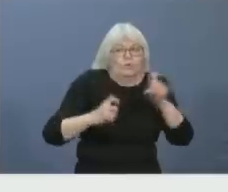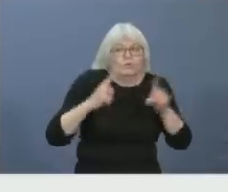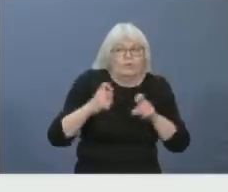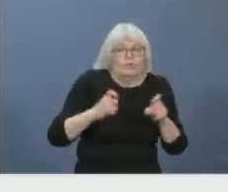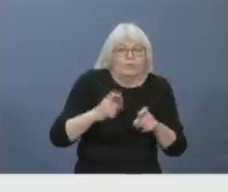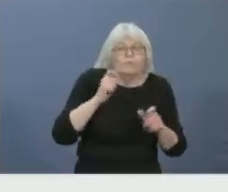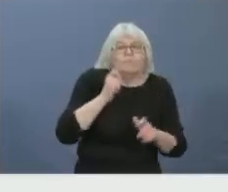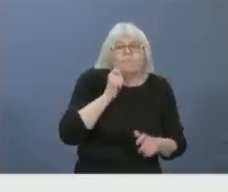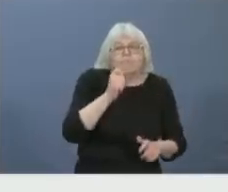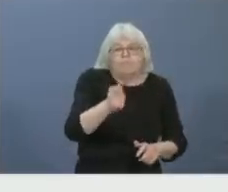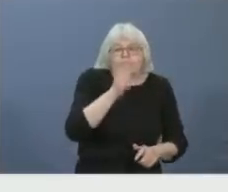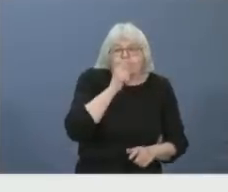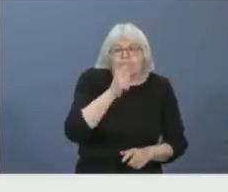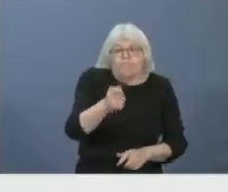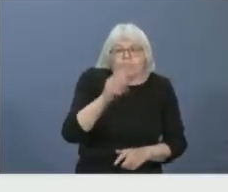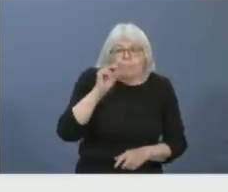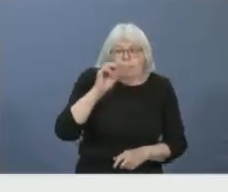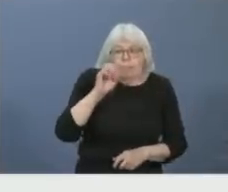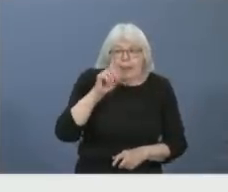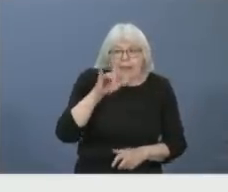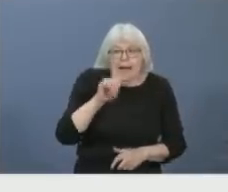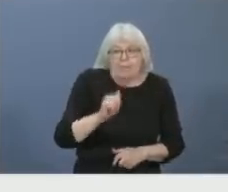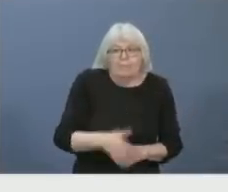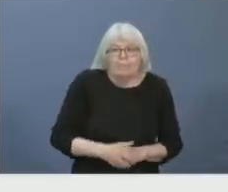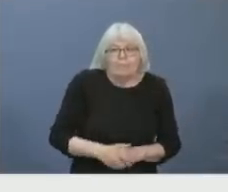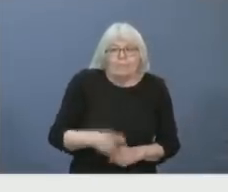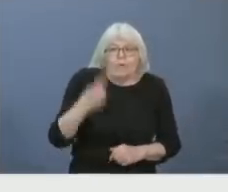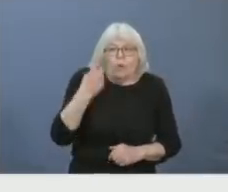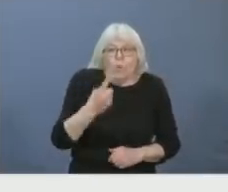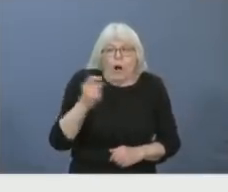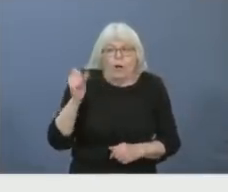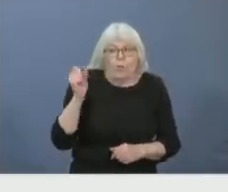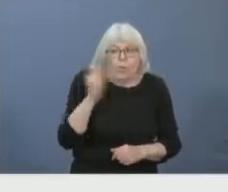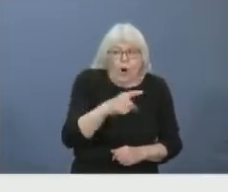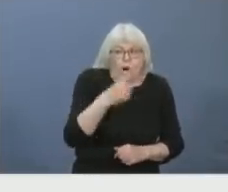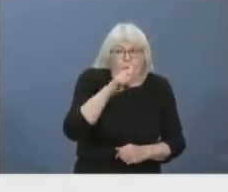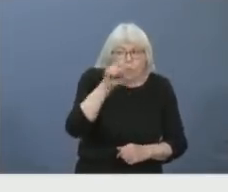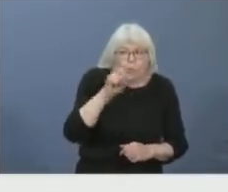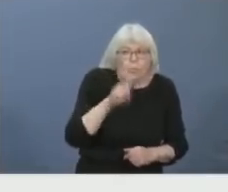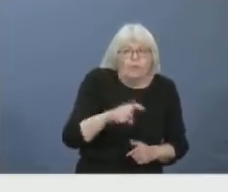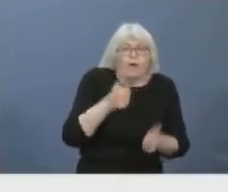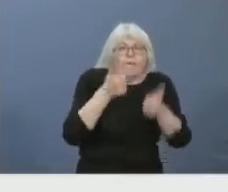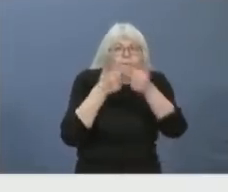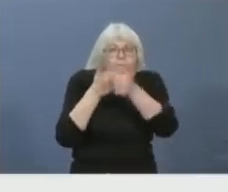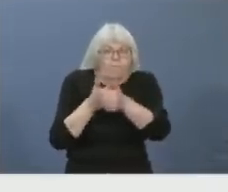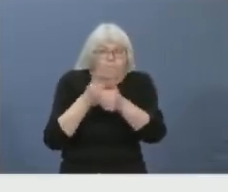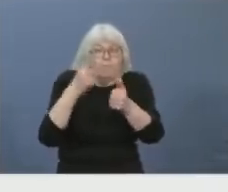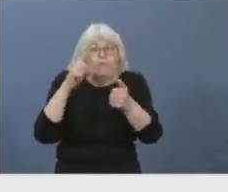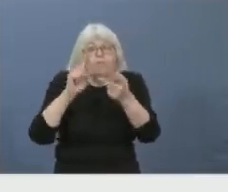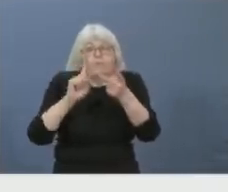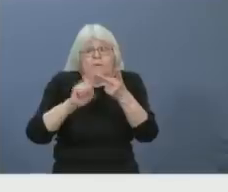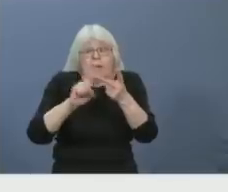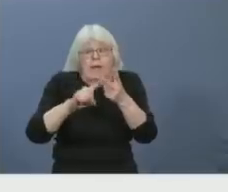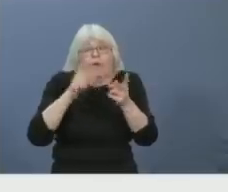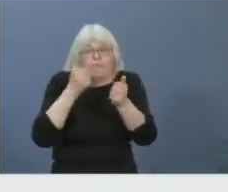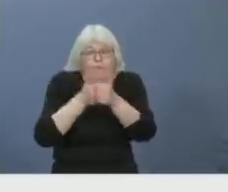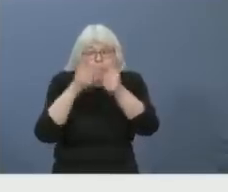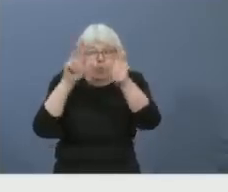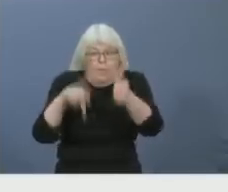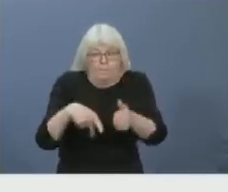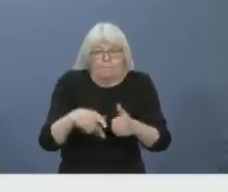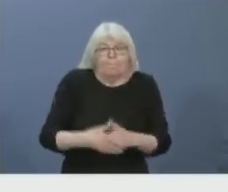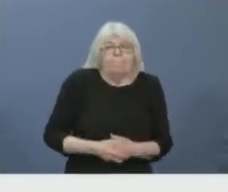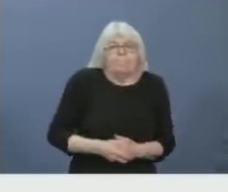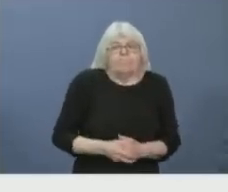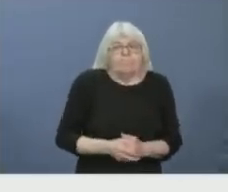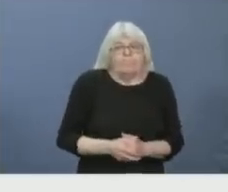the one question, one follow-up format. When I call on your name, please identify who your question is for before you ask your